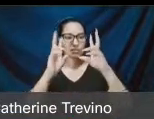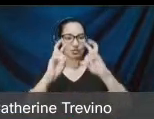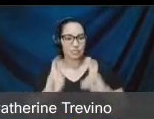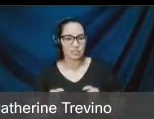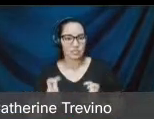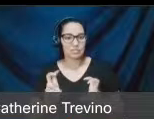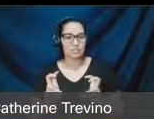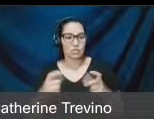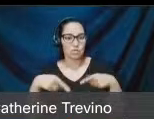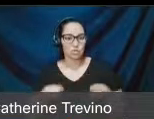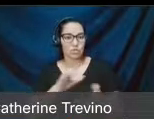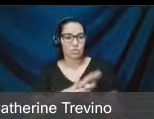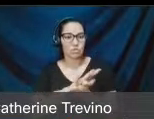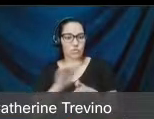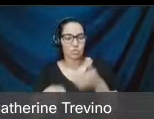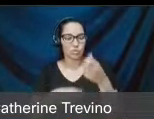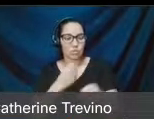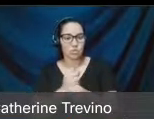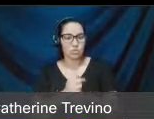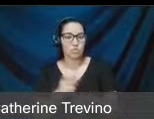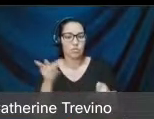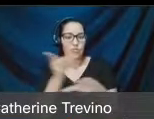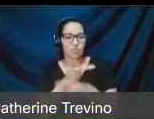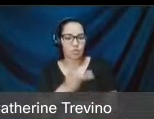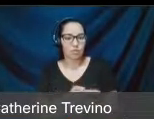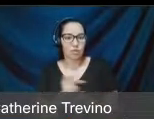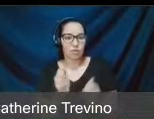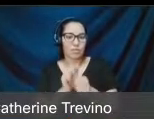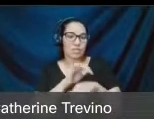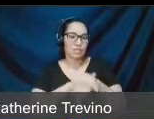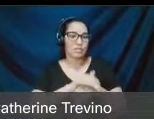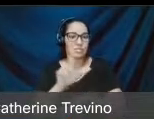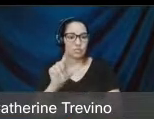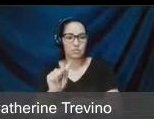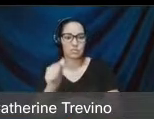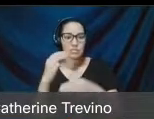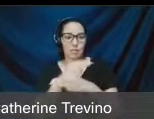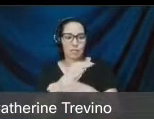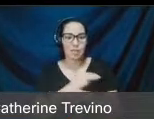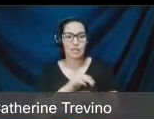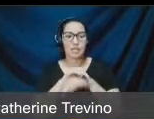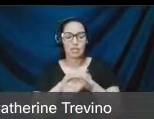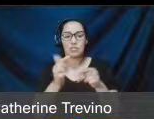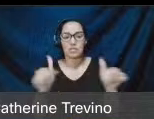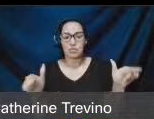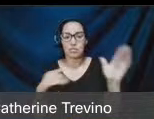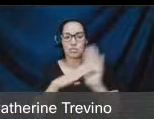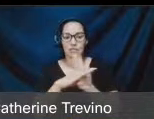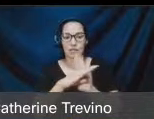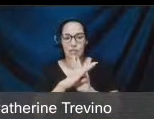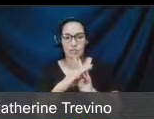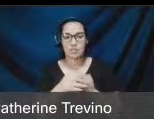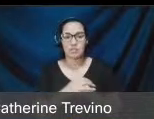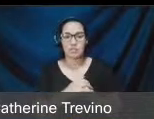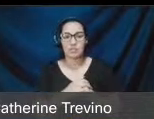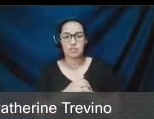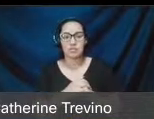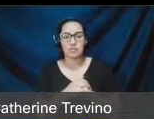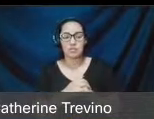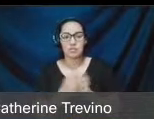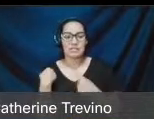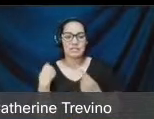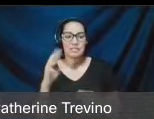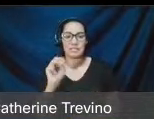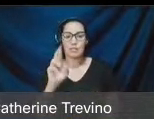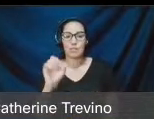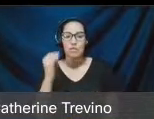year to identify the learning loss of students in English language arts, mathematics, and English language development since March. We